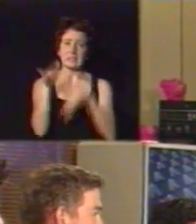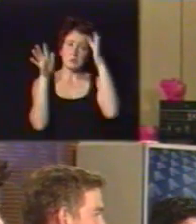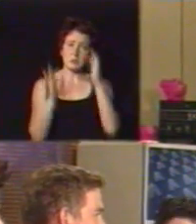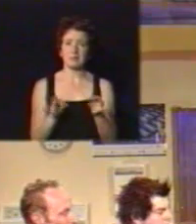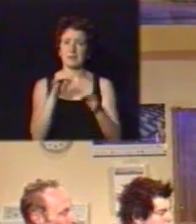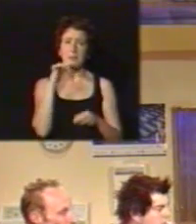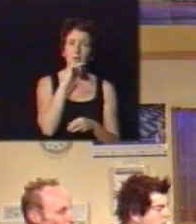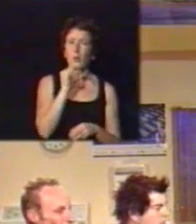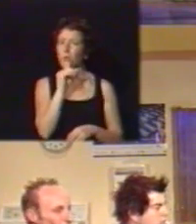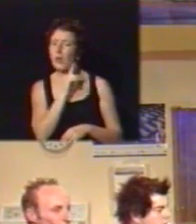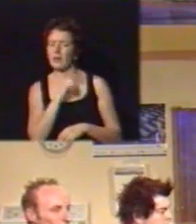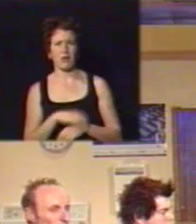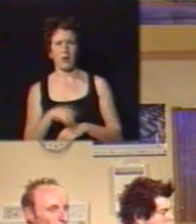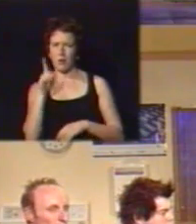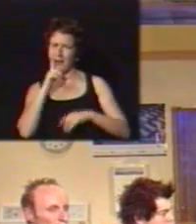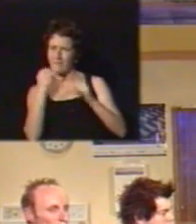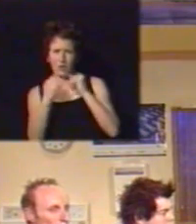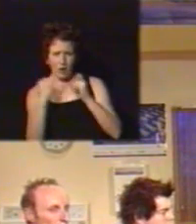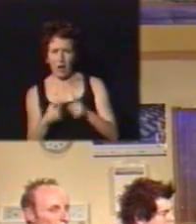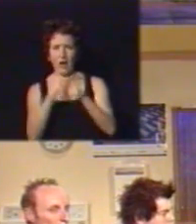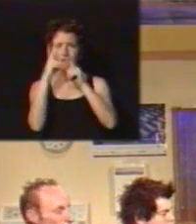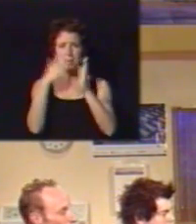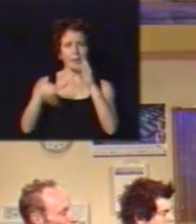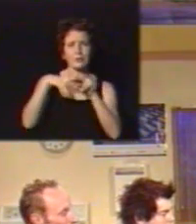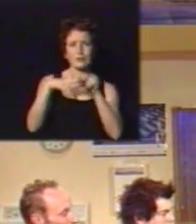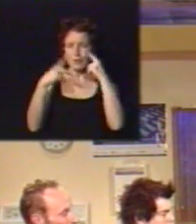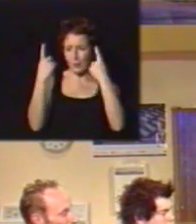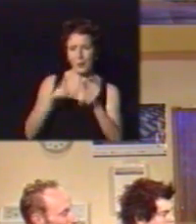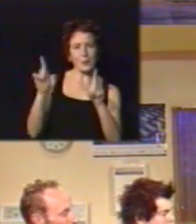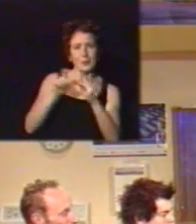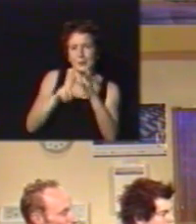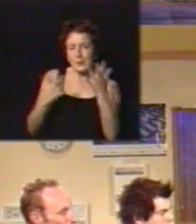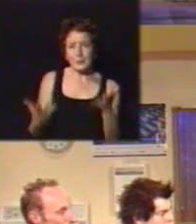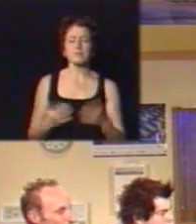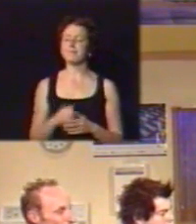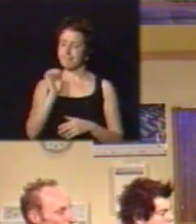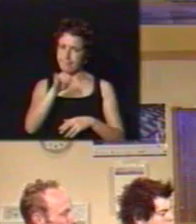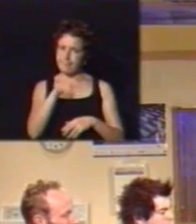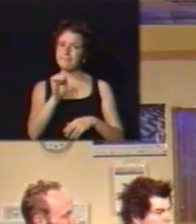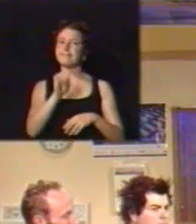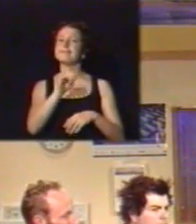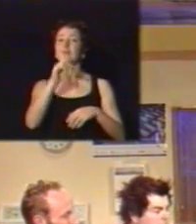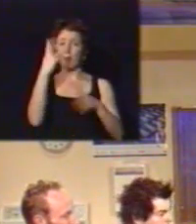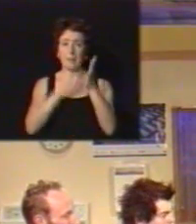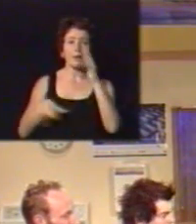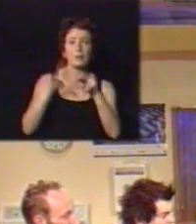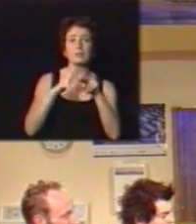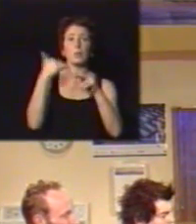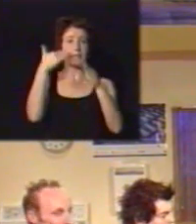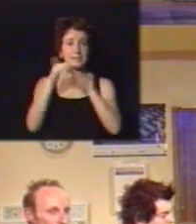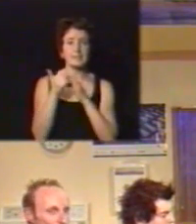It's a bit devastating to some of them. It is totally devastating. Such a difficult situation for parents, and that's why we include parents in the support